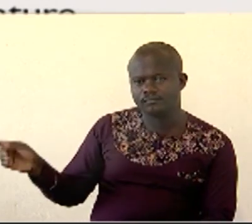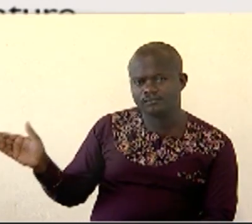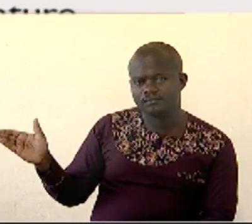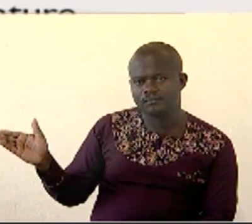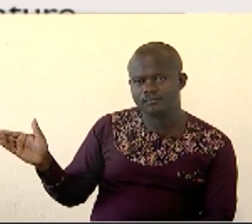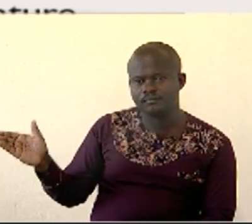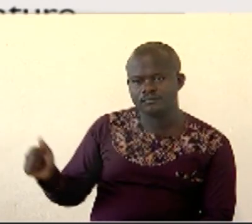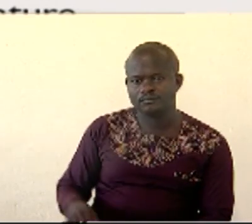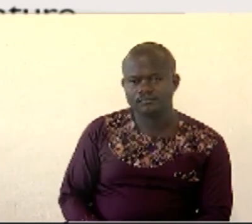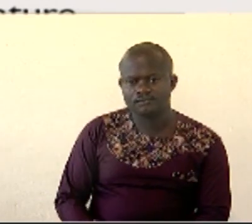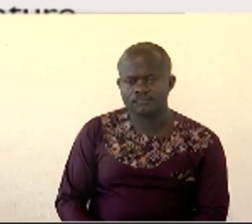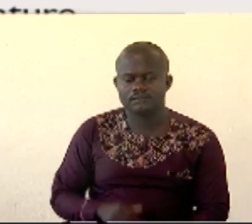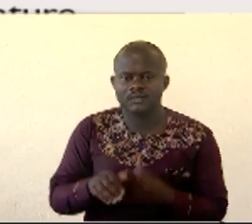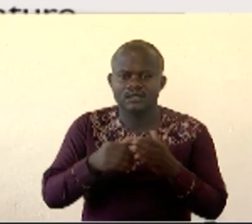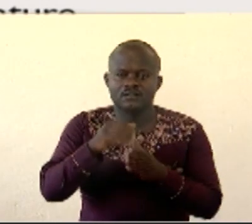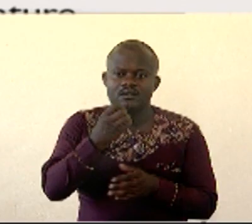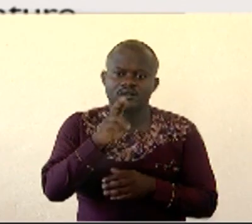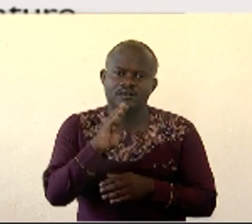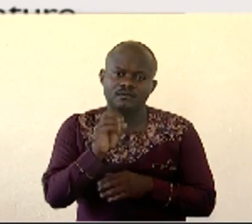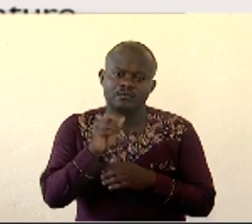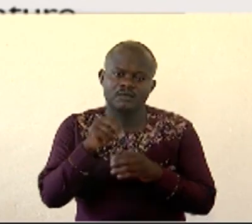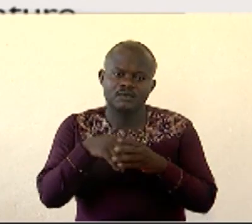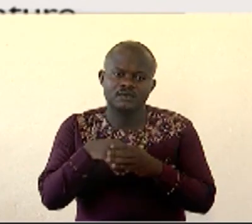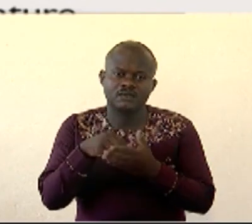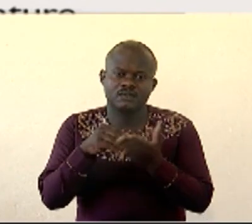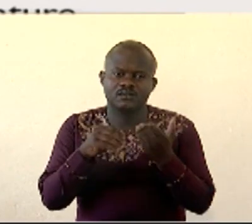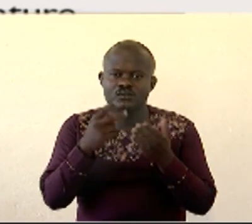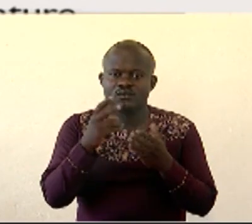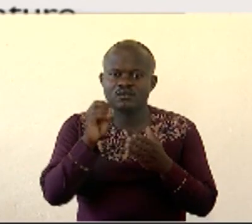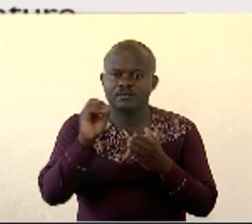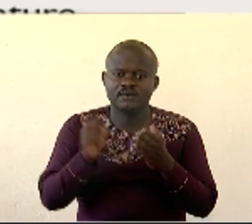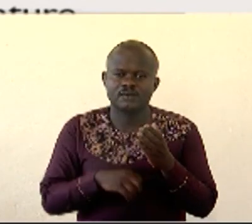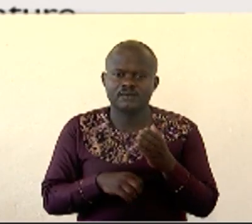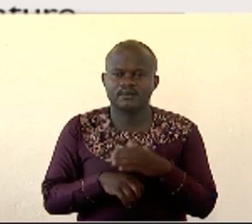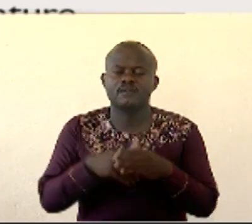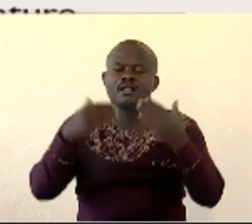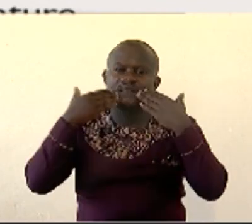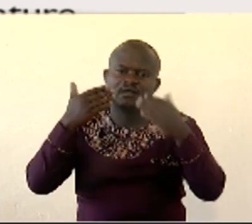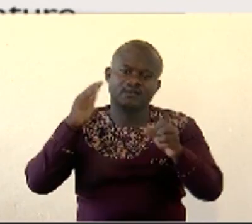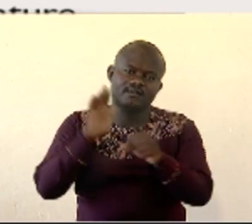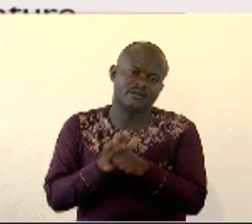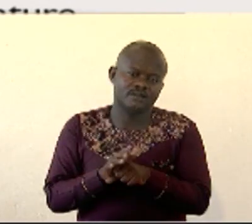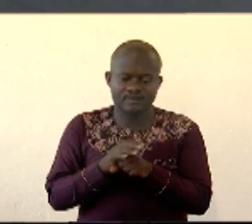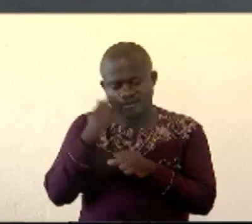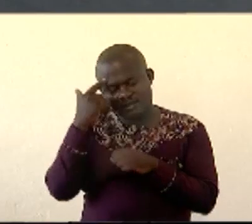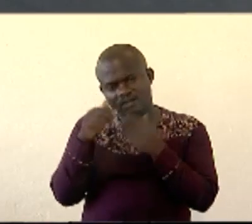rate of photosynthesis if carbon dioxide level rises to 4%? So students, thank you very much for